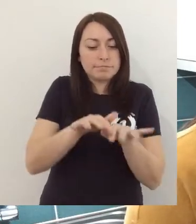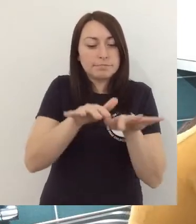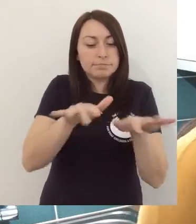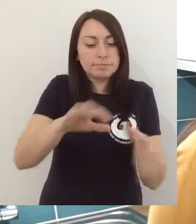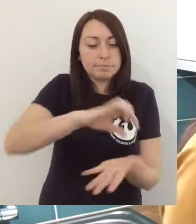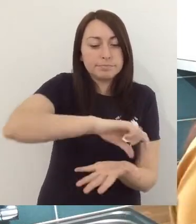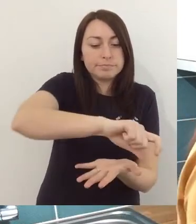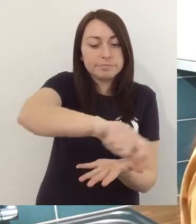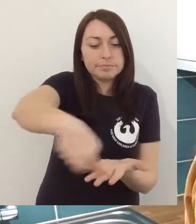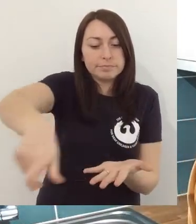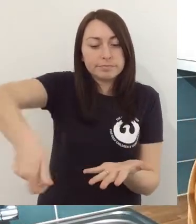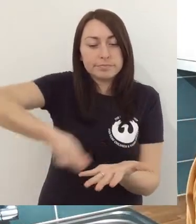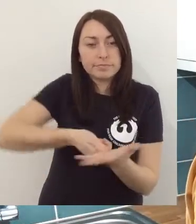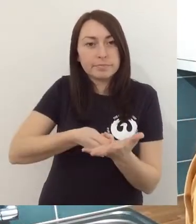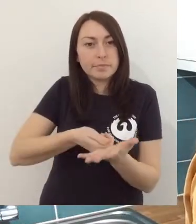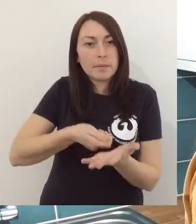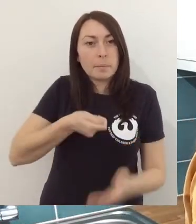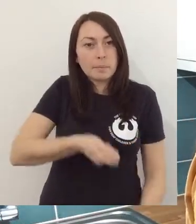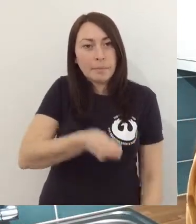thin.